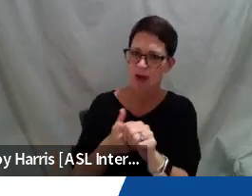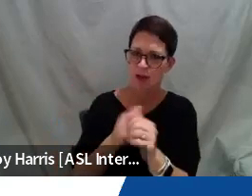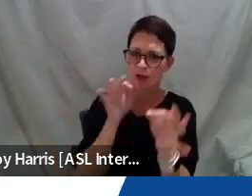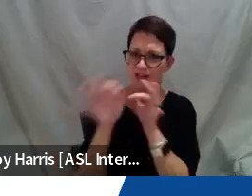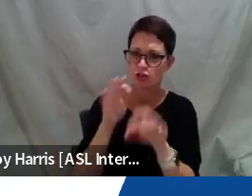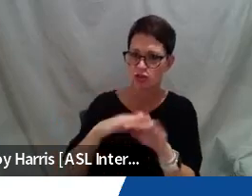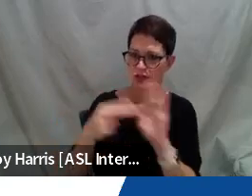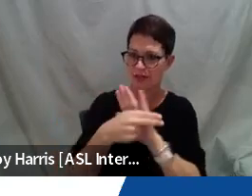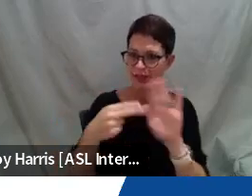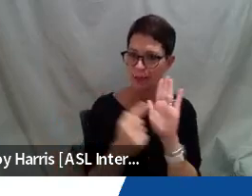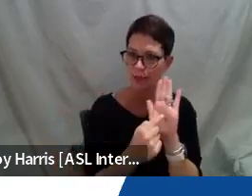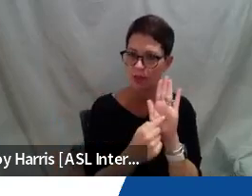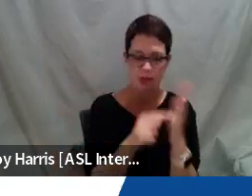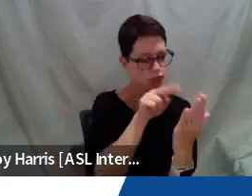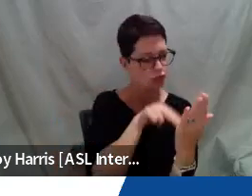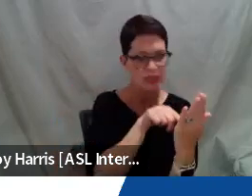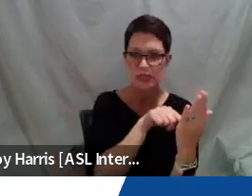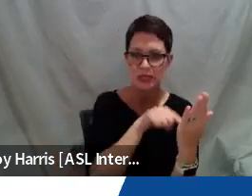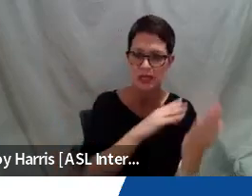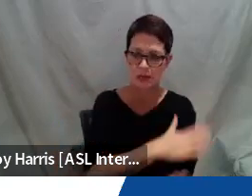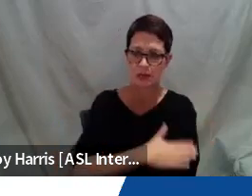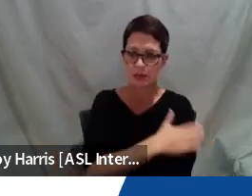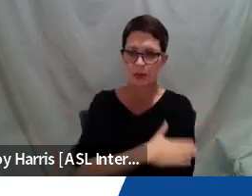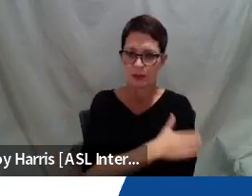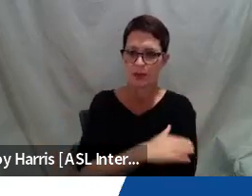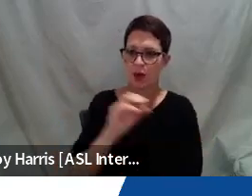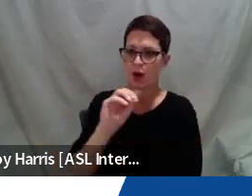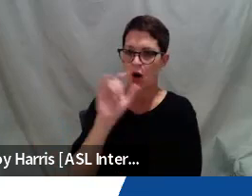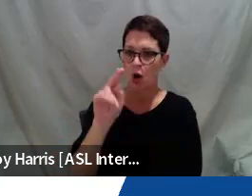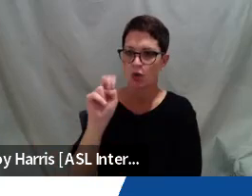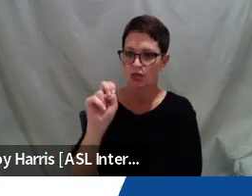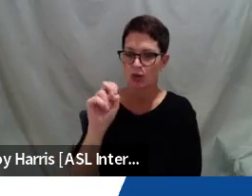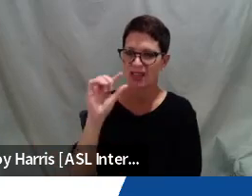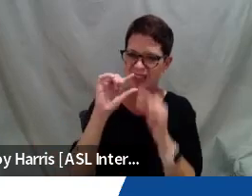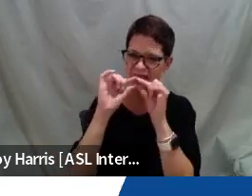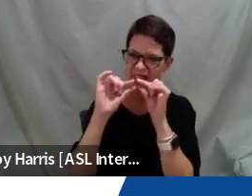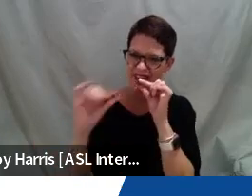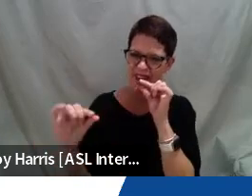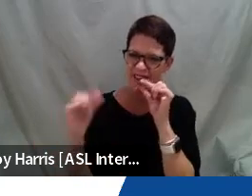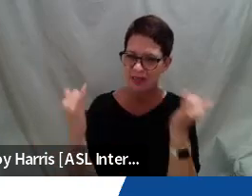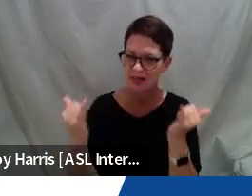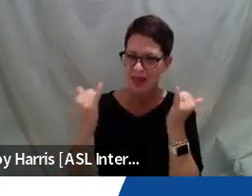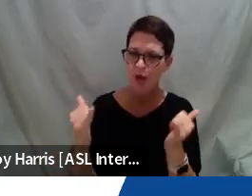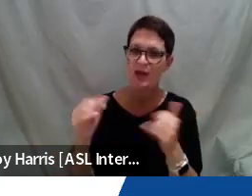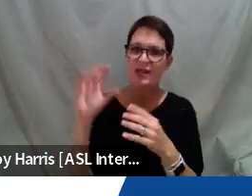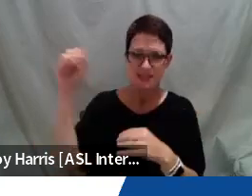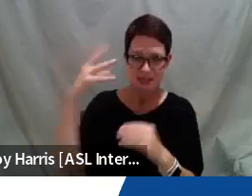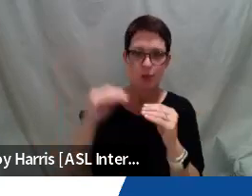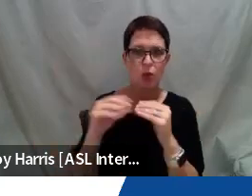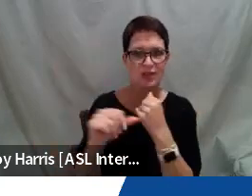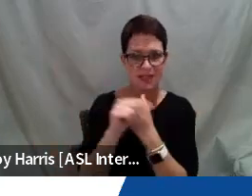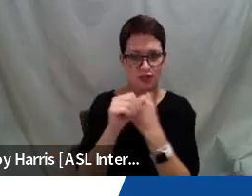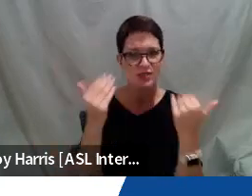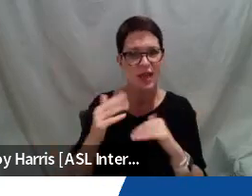directions. And there's much less ozone than there used to be, so the sun can be a lot more dangerous than